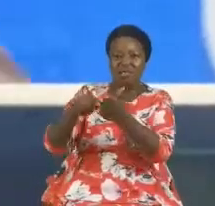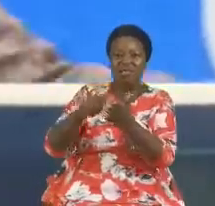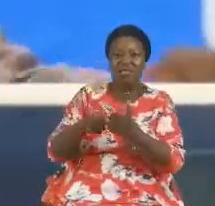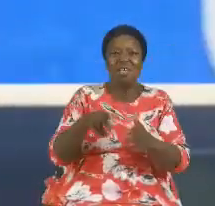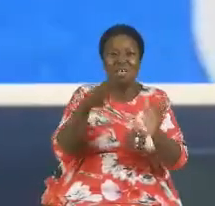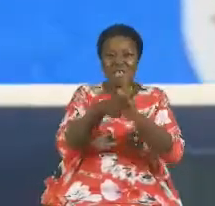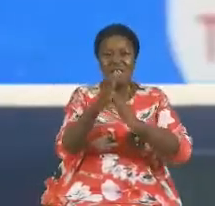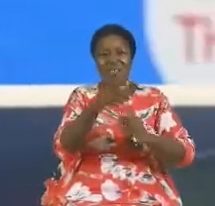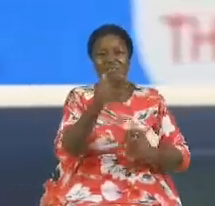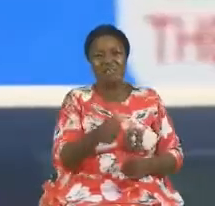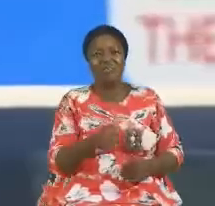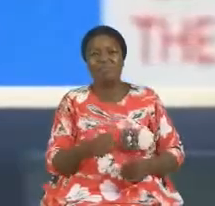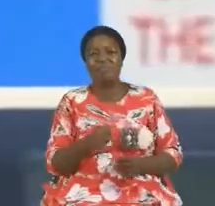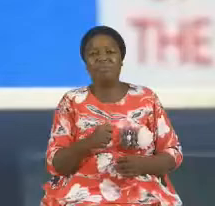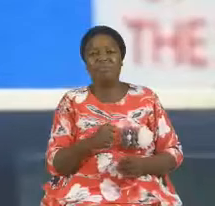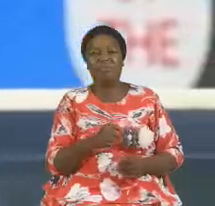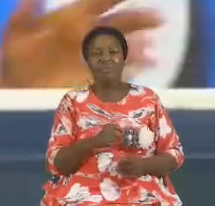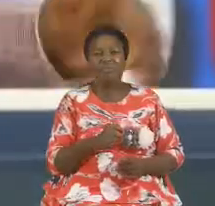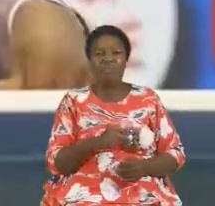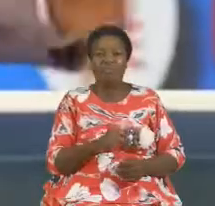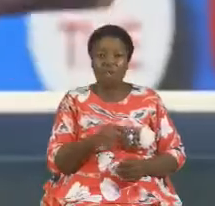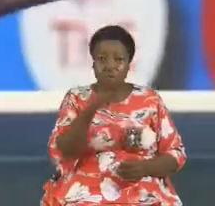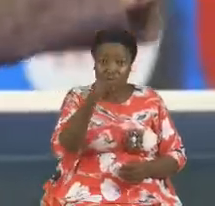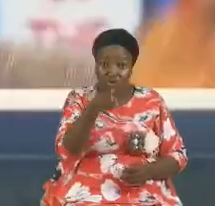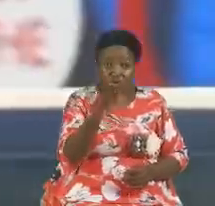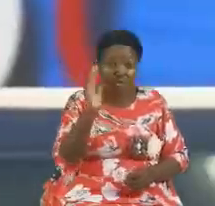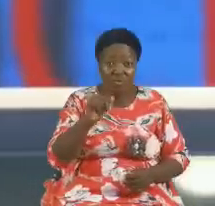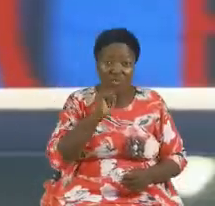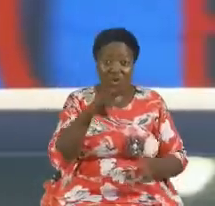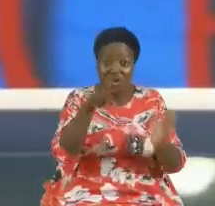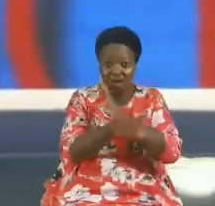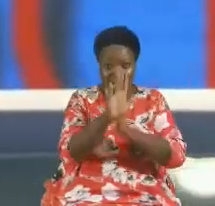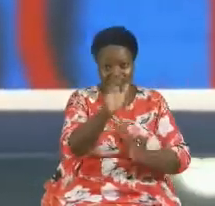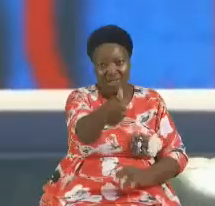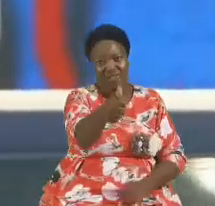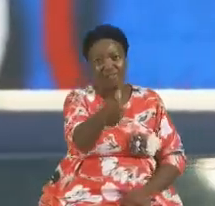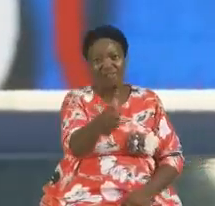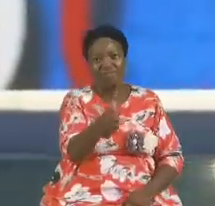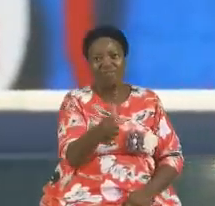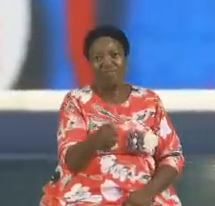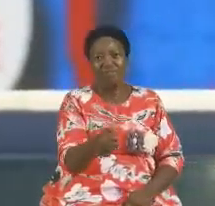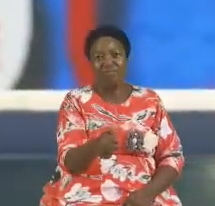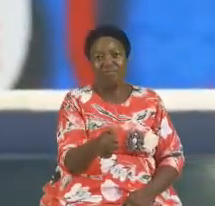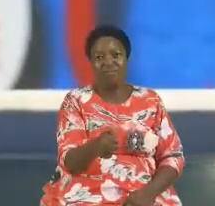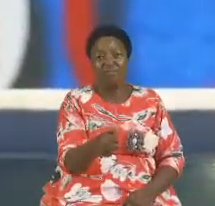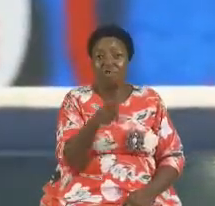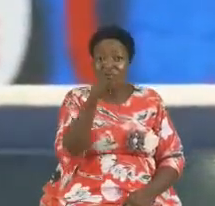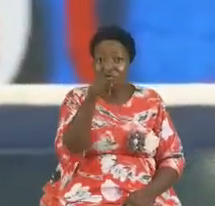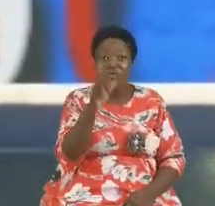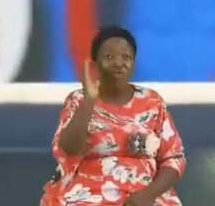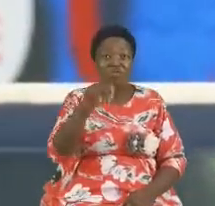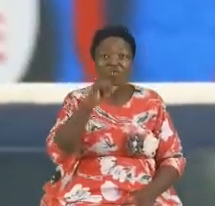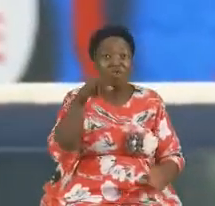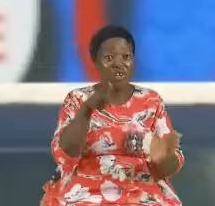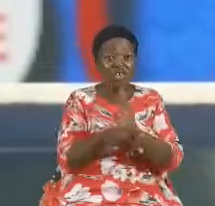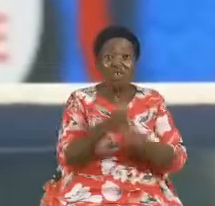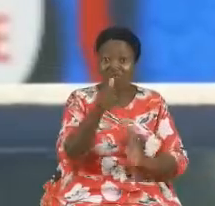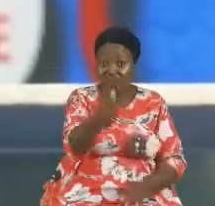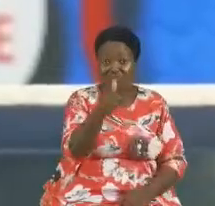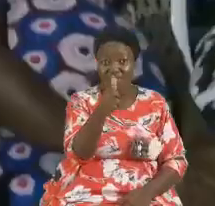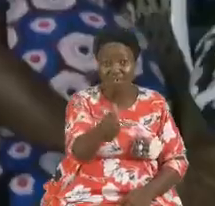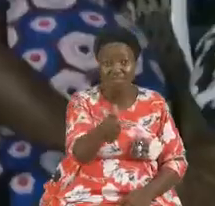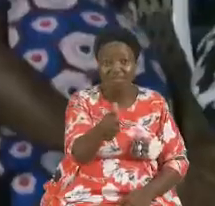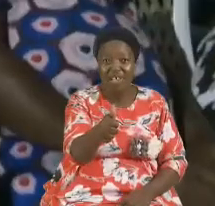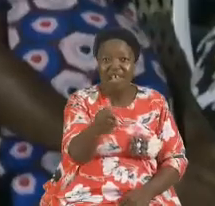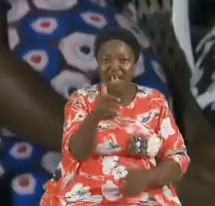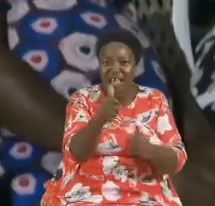suicide, so-and-so hanged himself, so-and-so killed himself. You will not kill yourself.